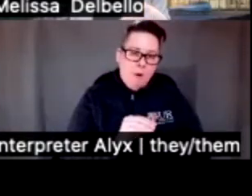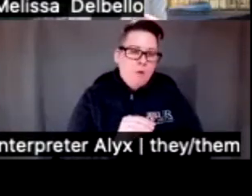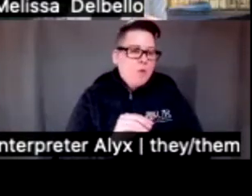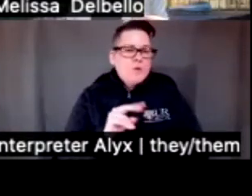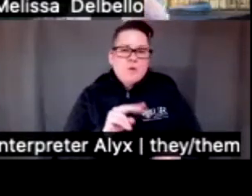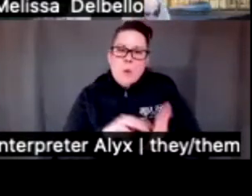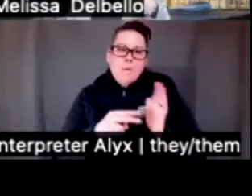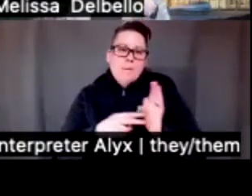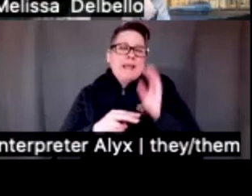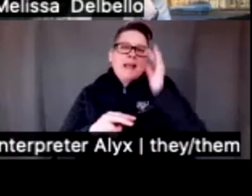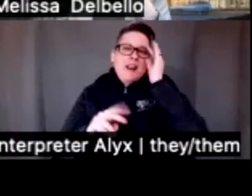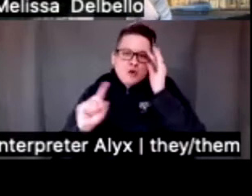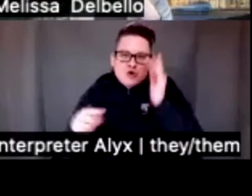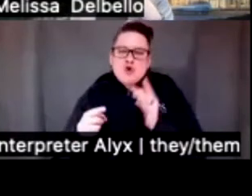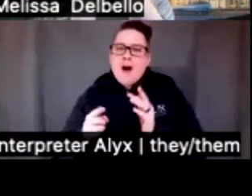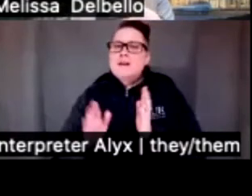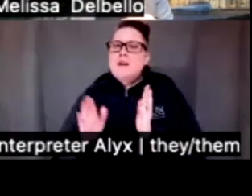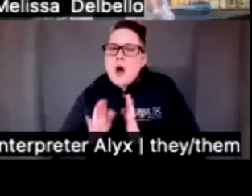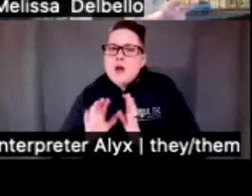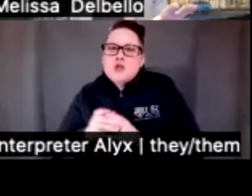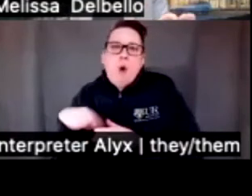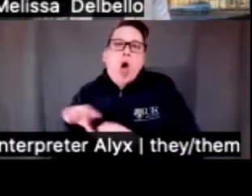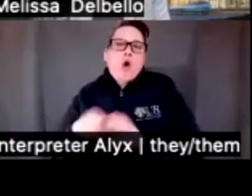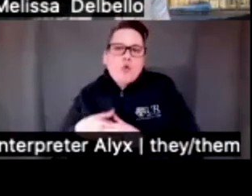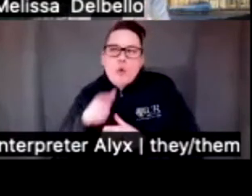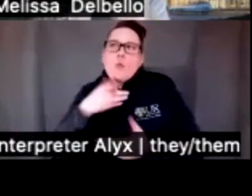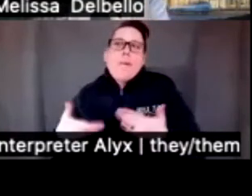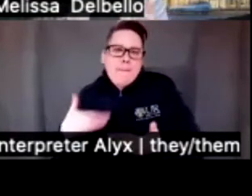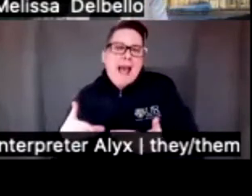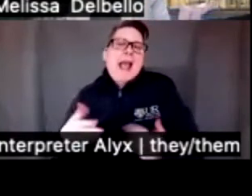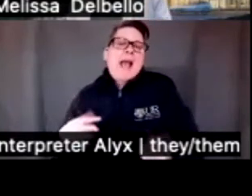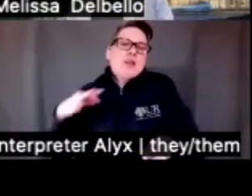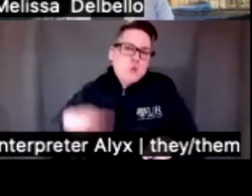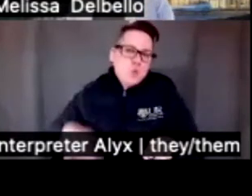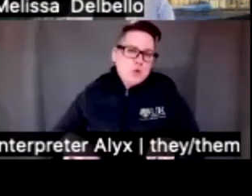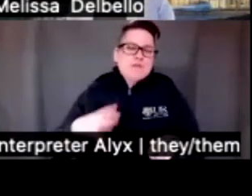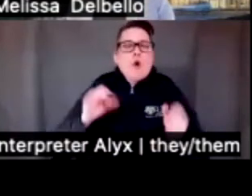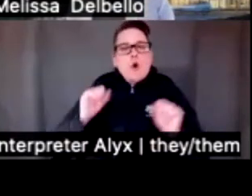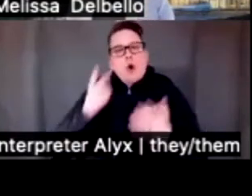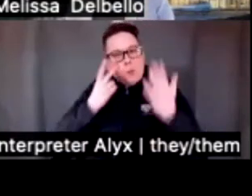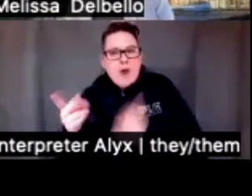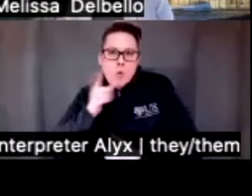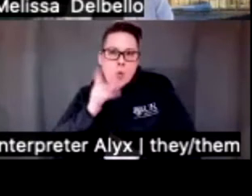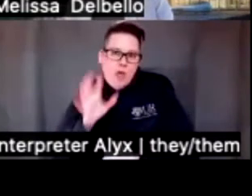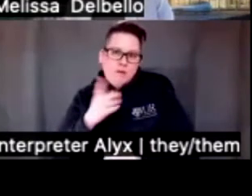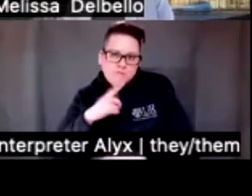small subsample that might be useful to predict who might respond to DelBello.